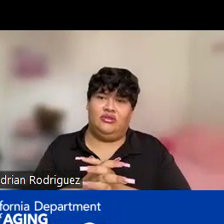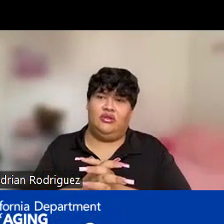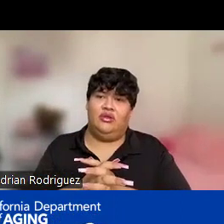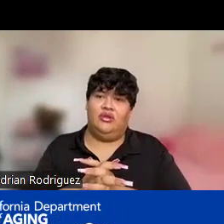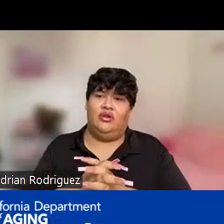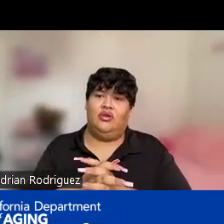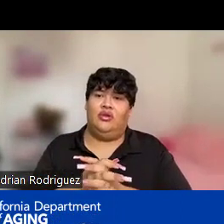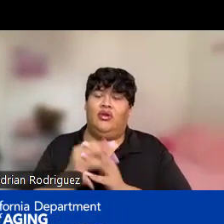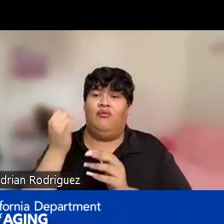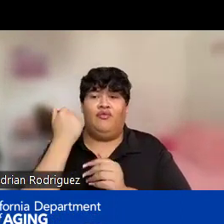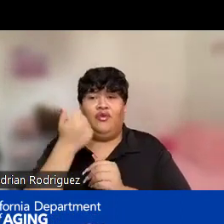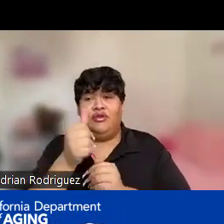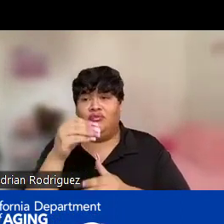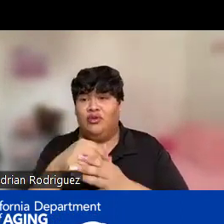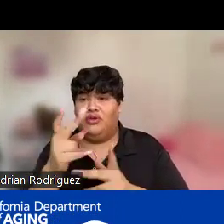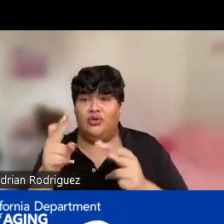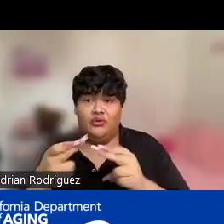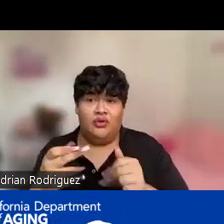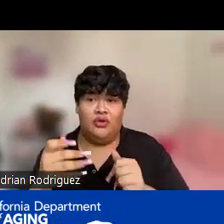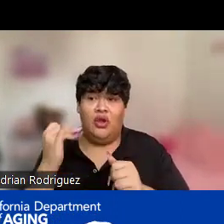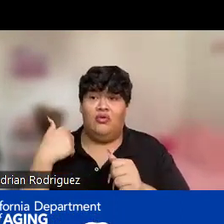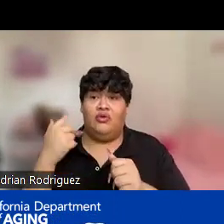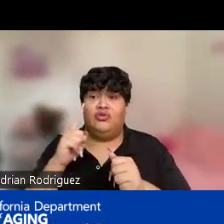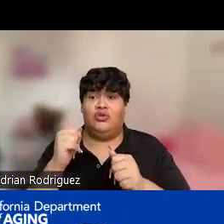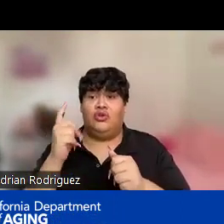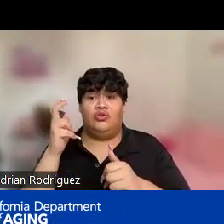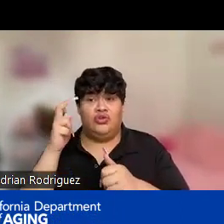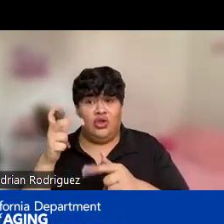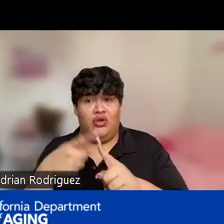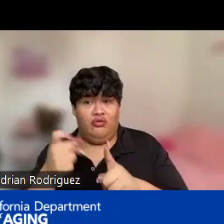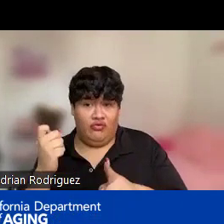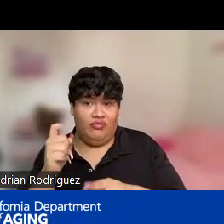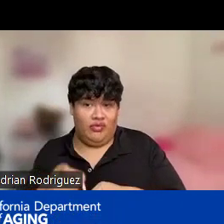there's anybody in the room, I'm sure I will hear from you.